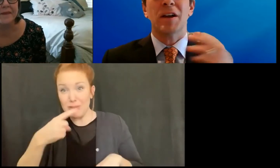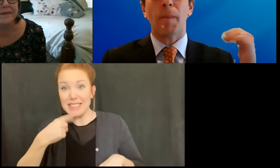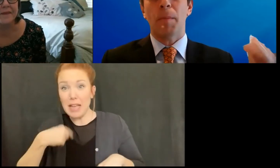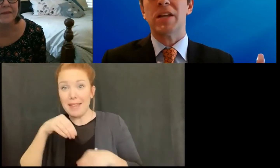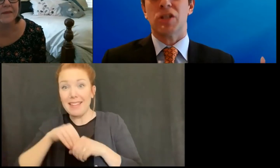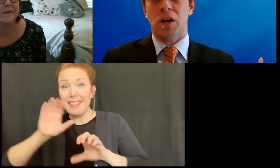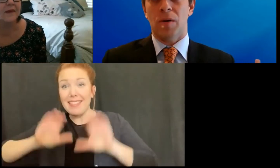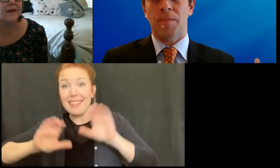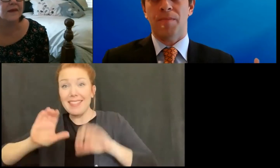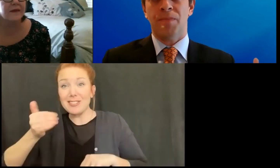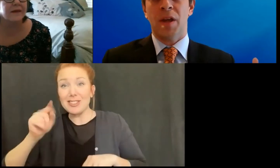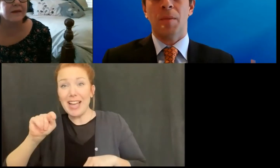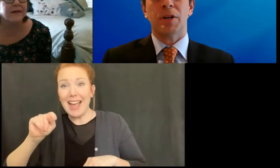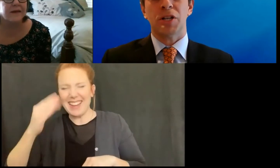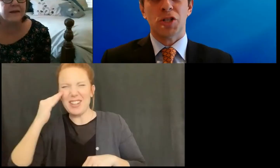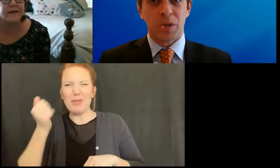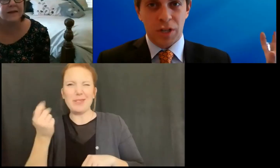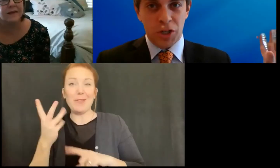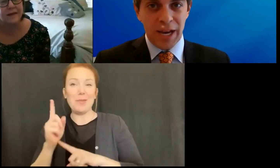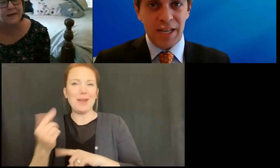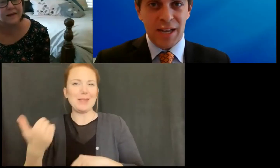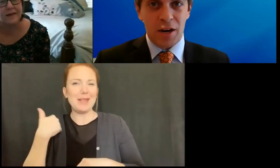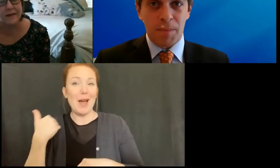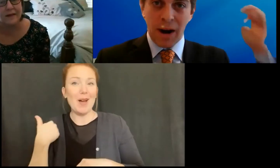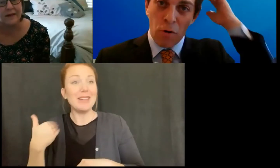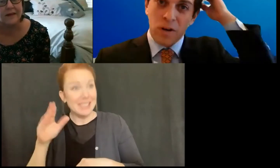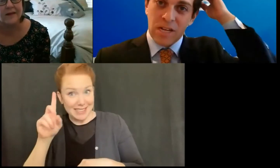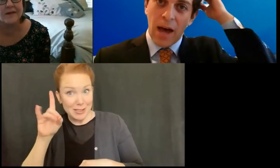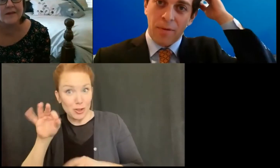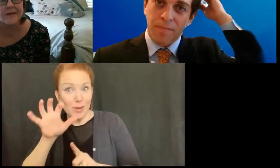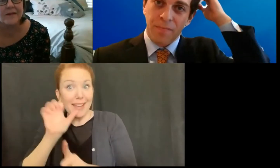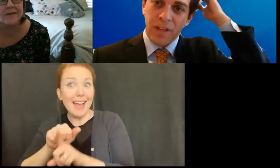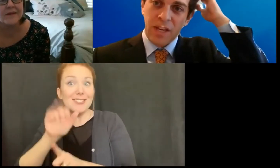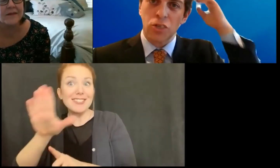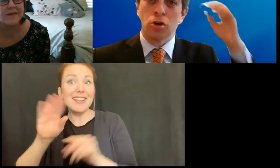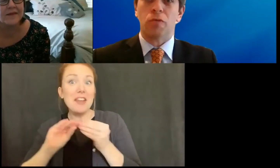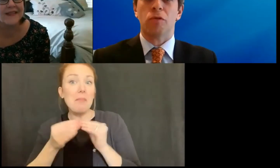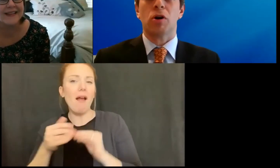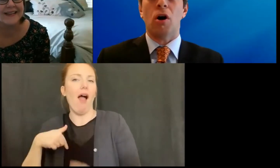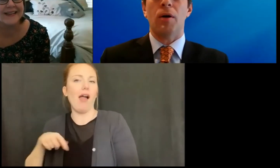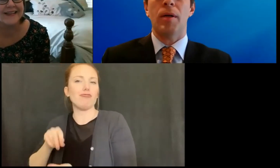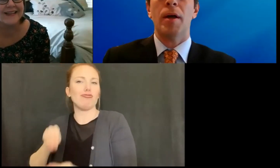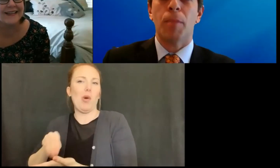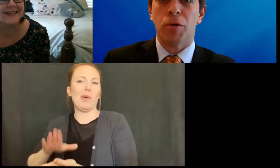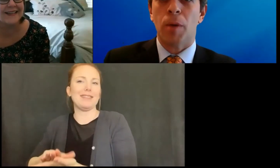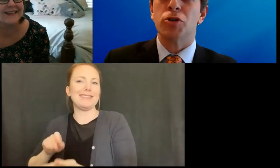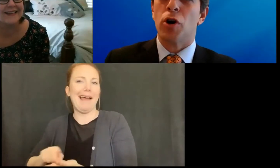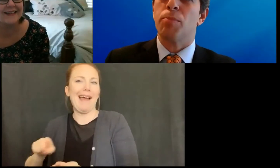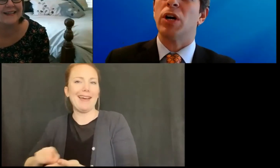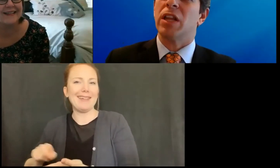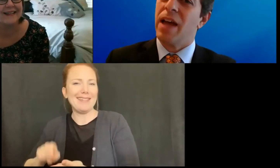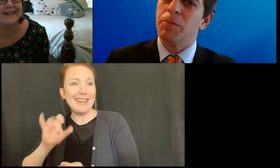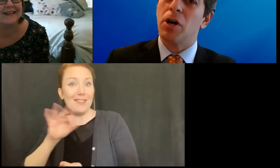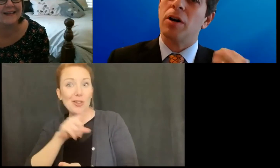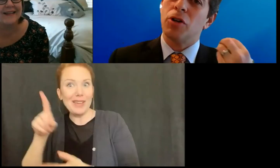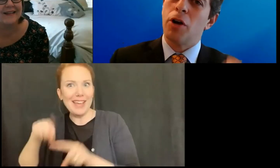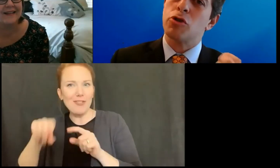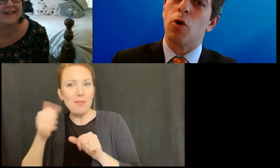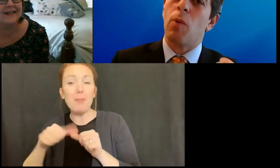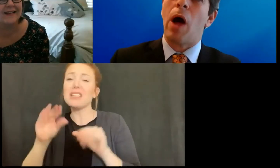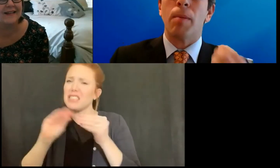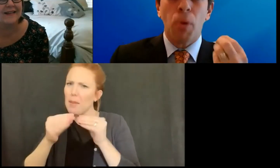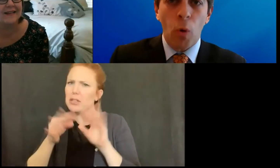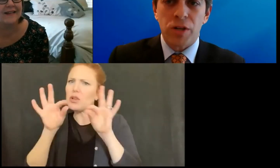was a couple minutes ago, but did you catch that number? I wrote it down in case you don't recall. But numbers are important, and they help